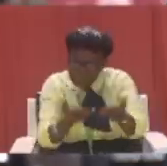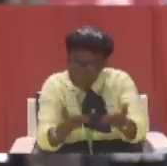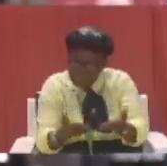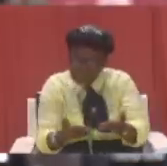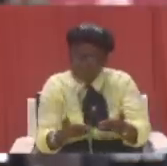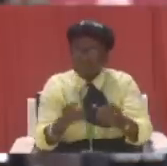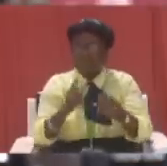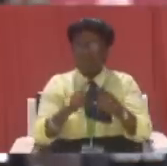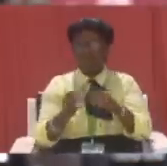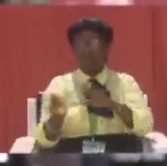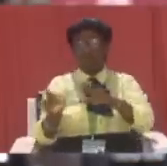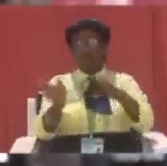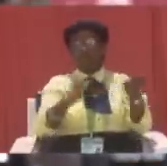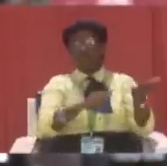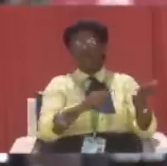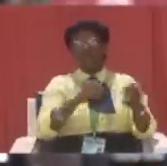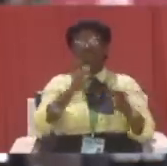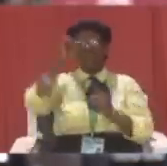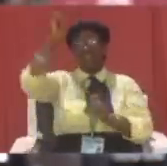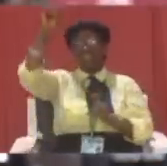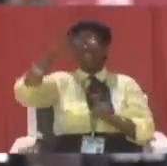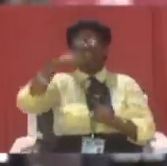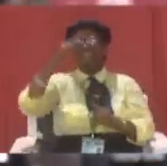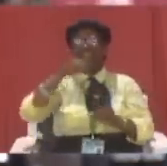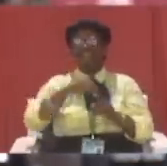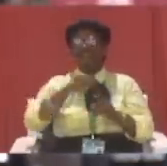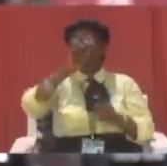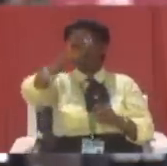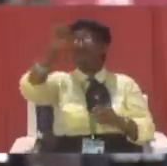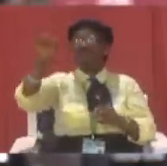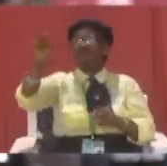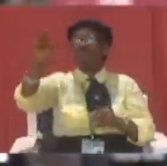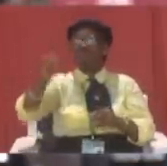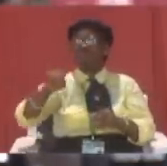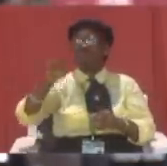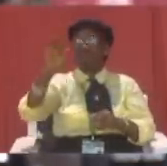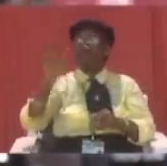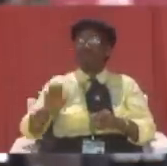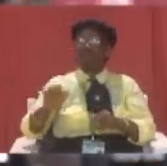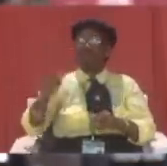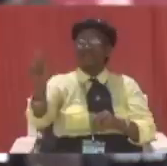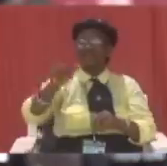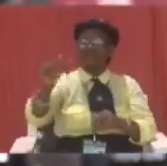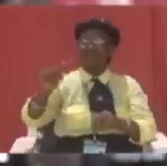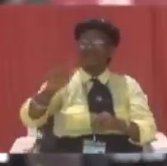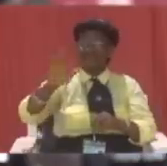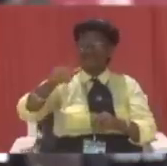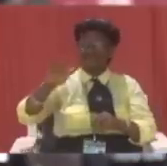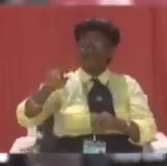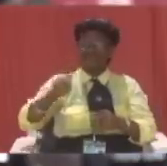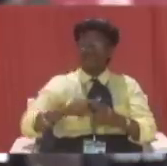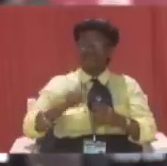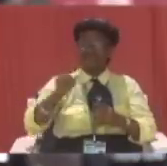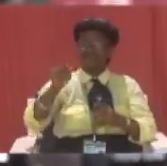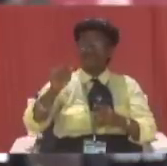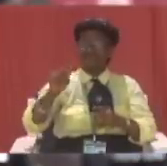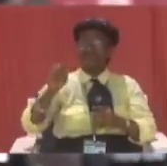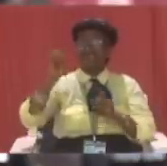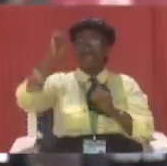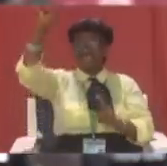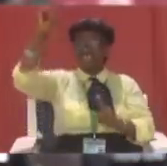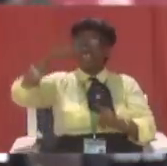He said in John chapter 10, from verse 15 to 18, John 10, 15 to 18, he said, nobody took my life from